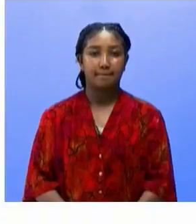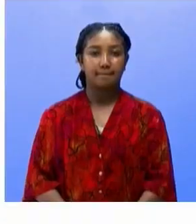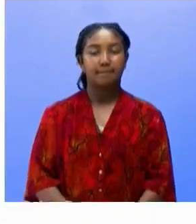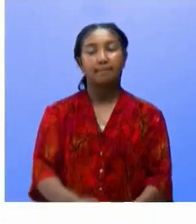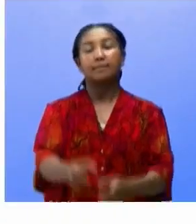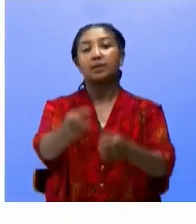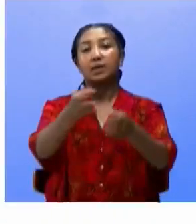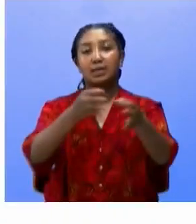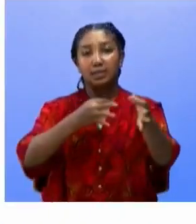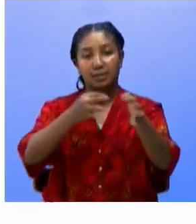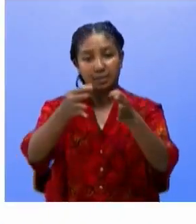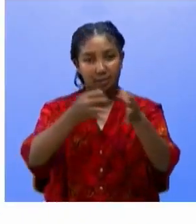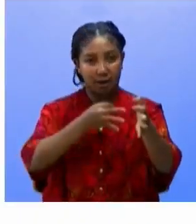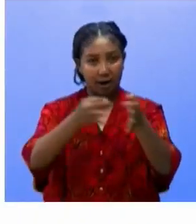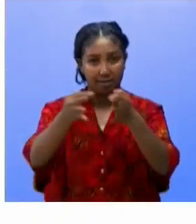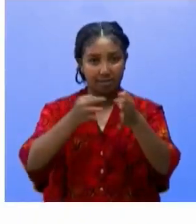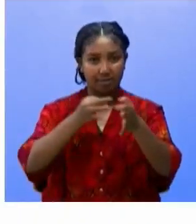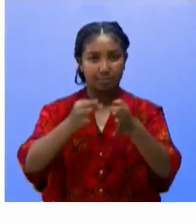Describe